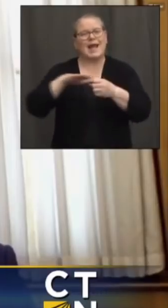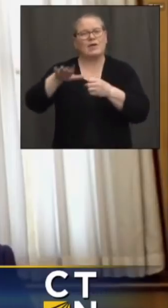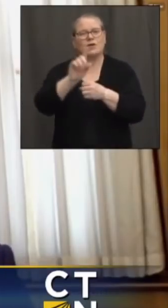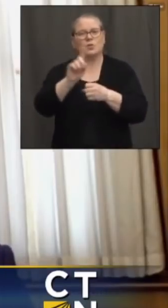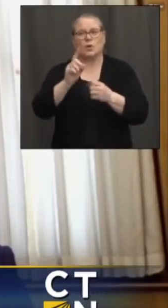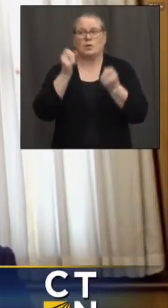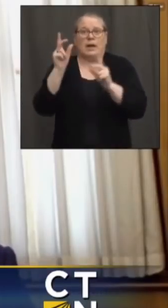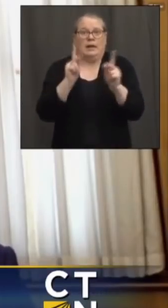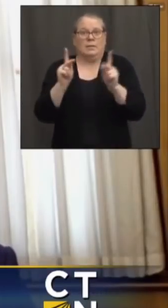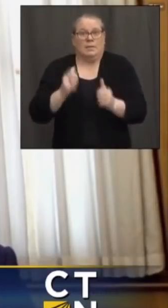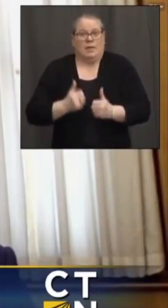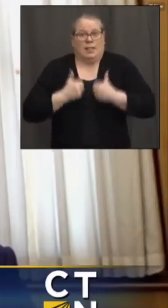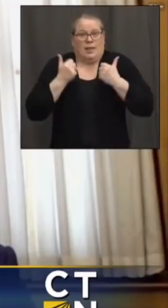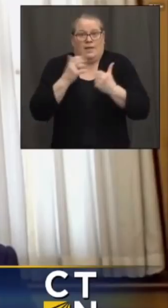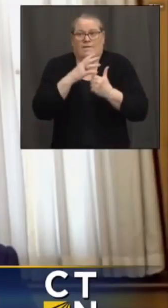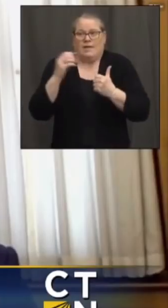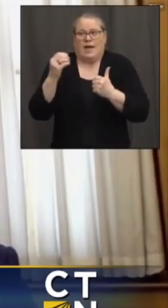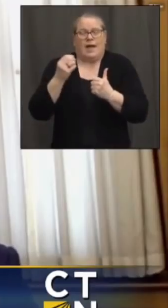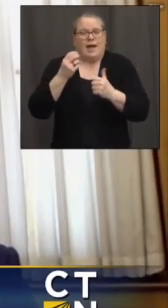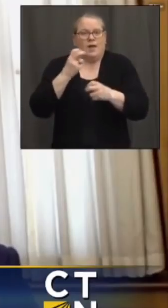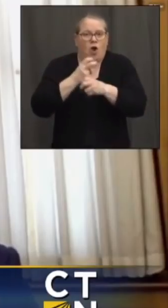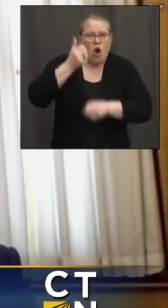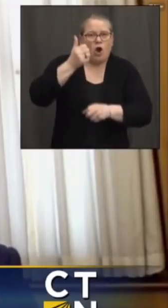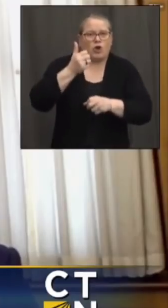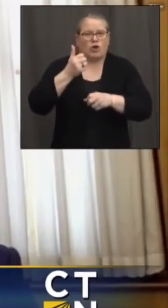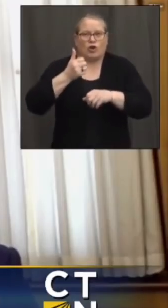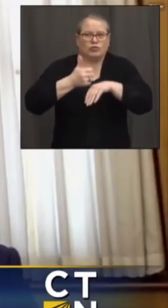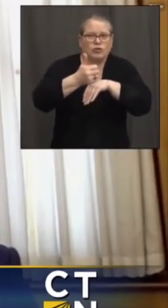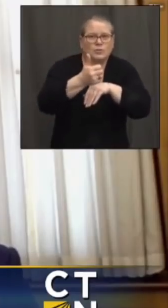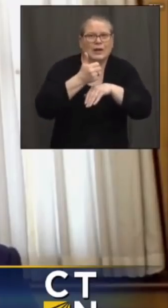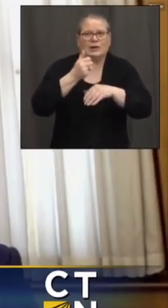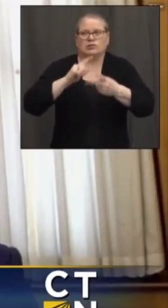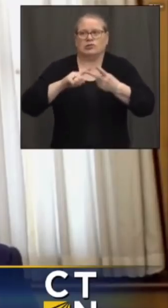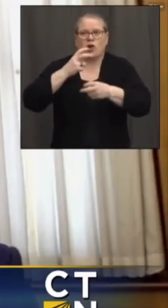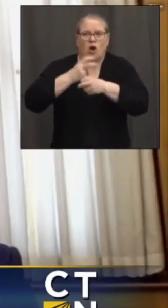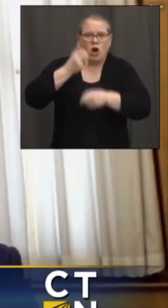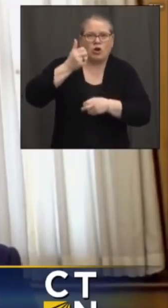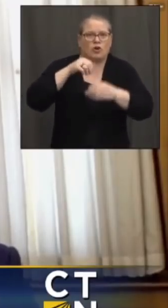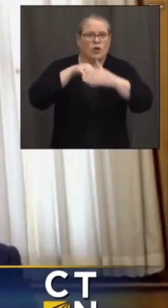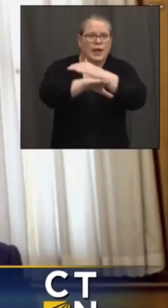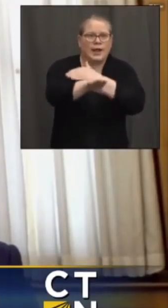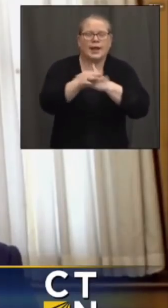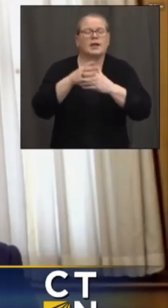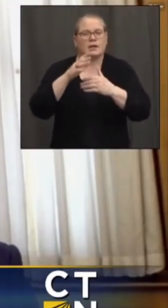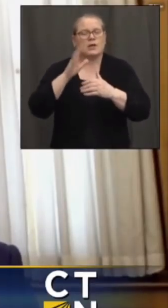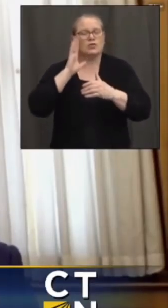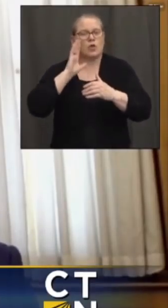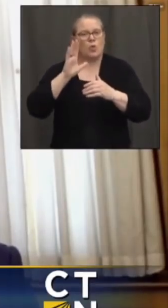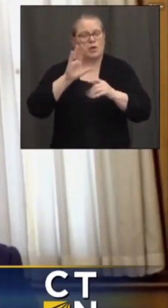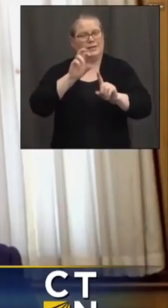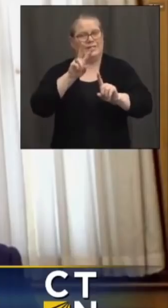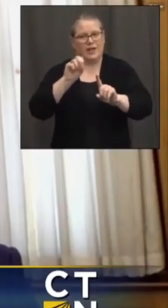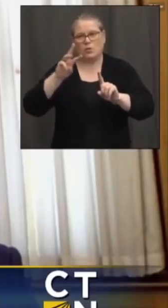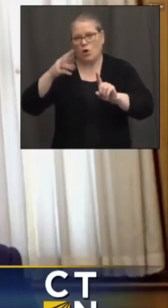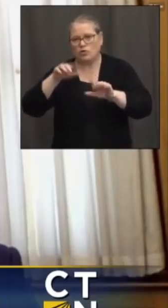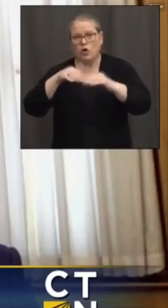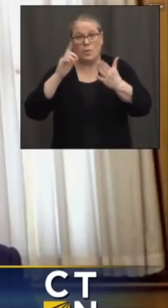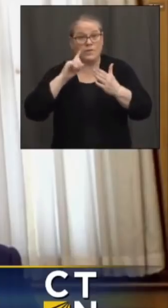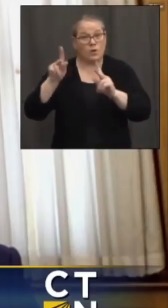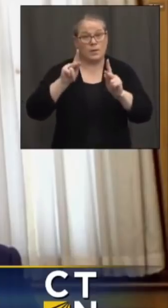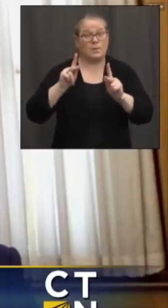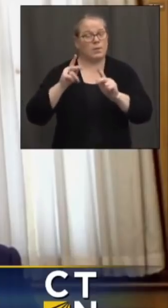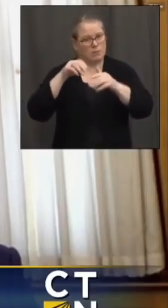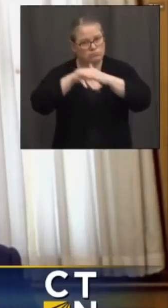the state that have less access. So that's going to be a really valuable addition to our vaccine coverage. But